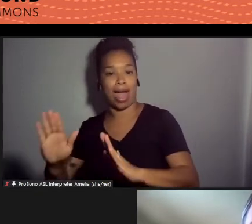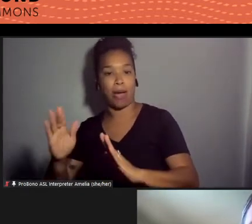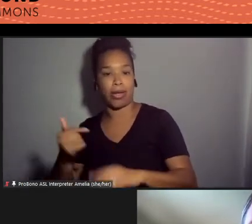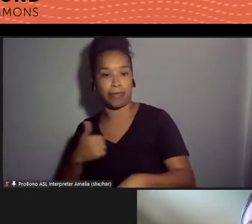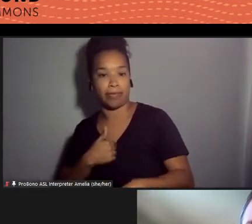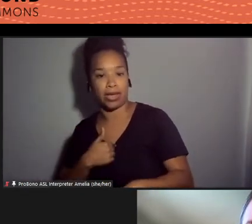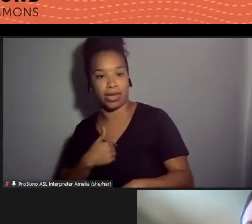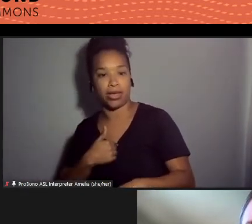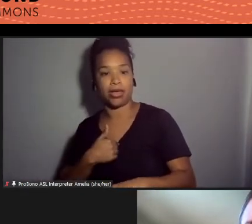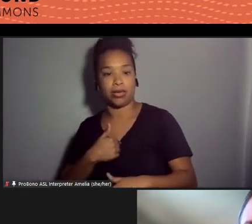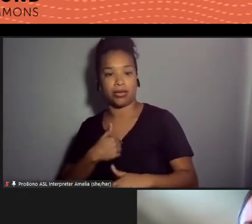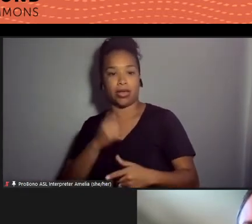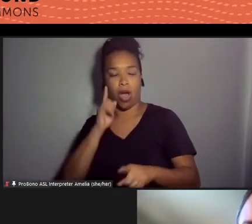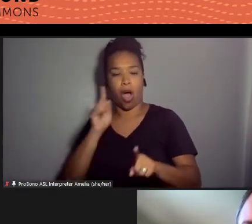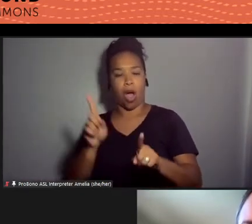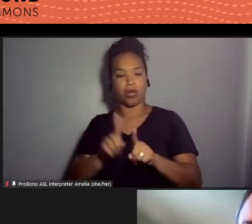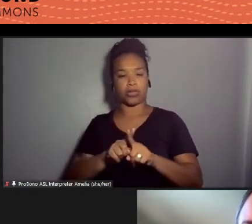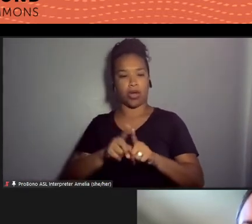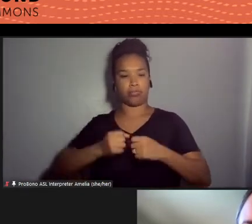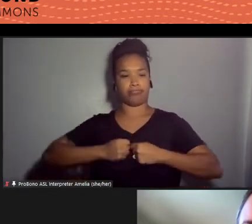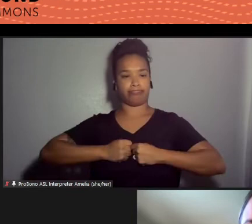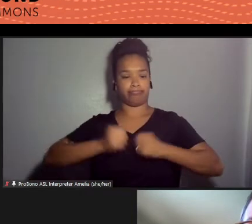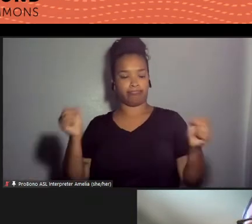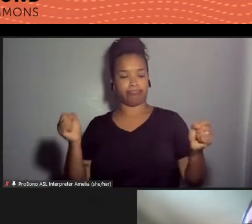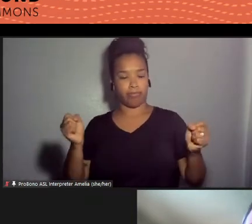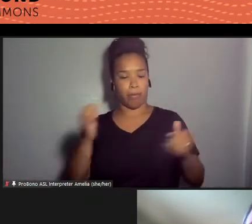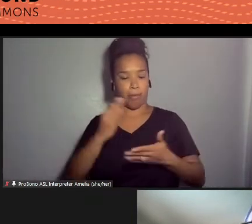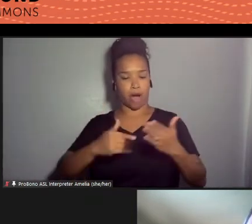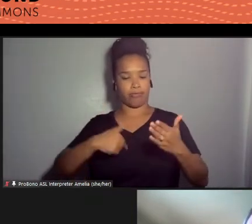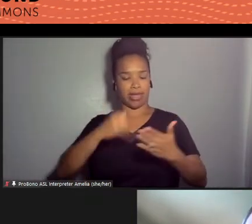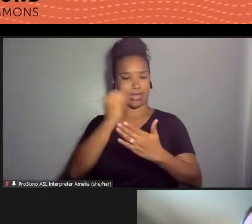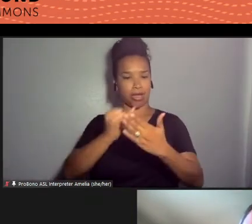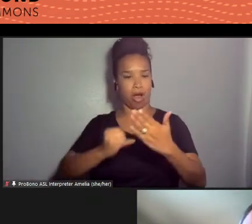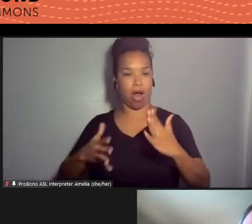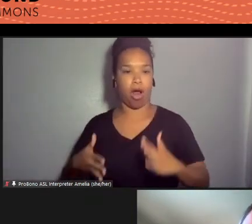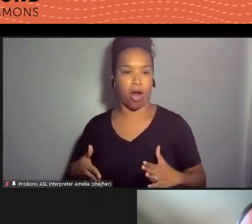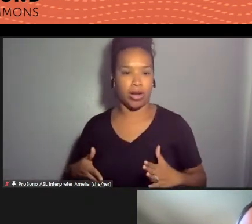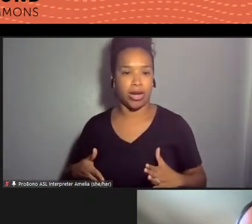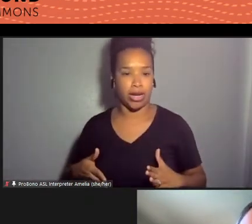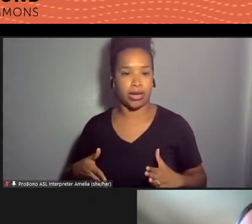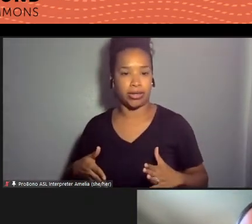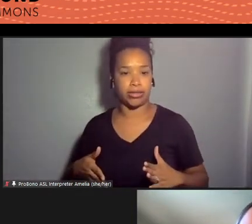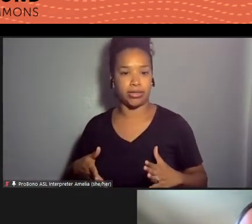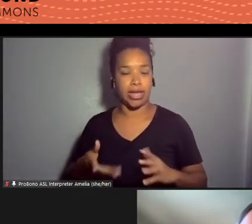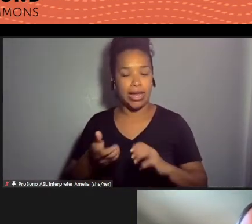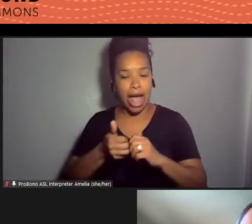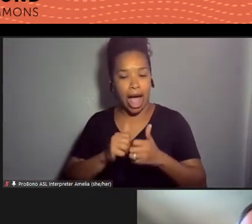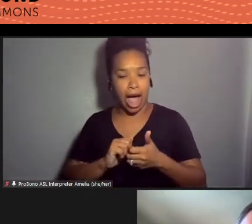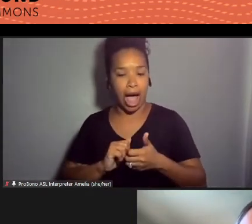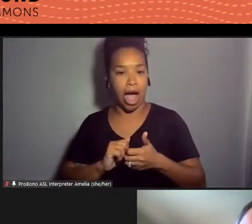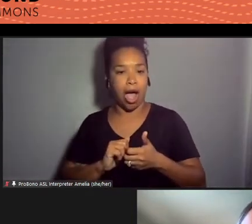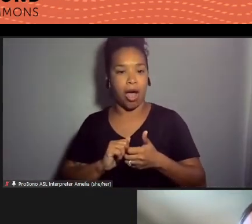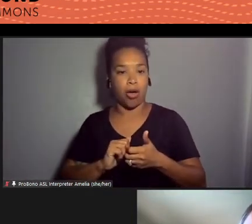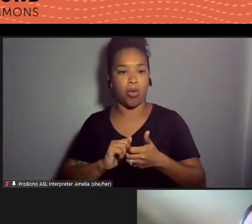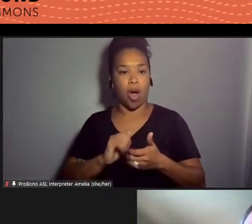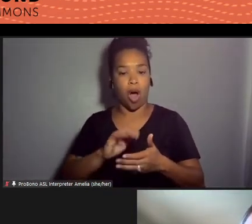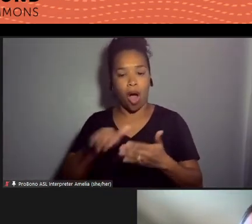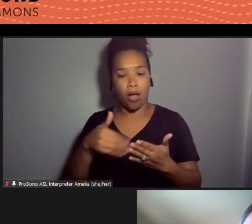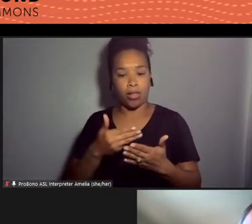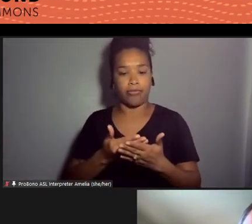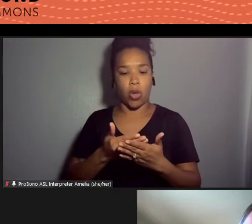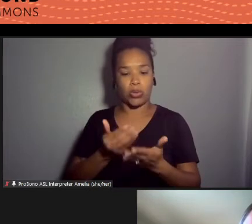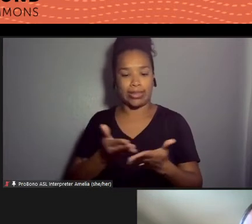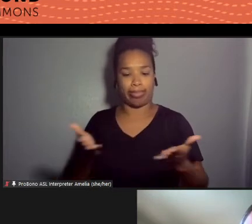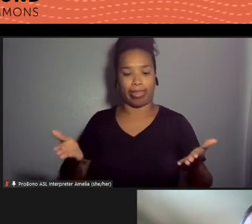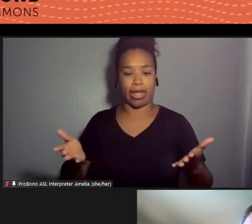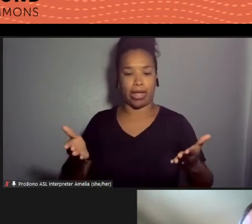unlocking some part of myself as an artist. I'm trying to talk about how those things were colliding.